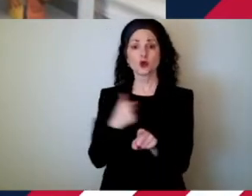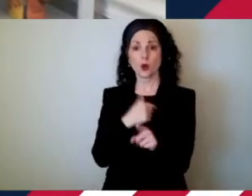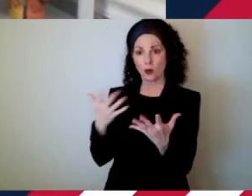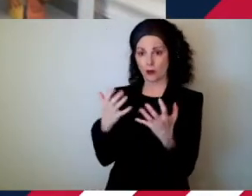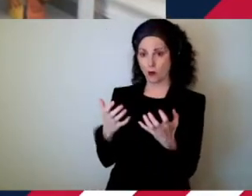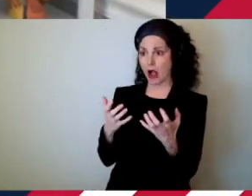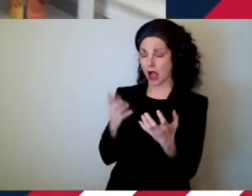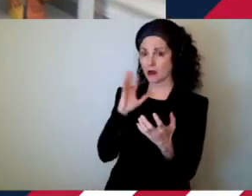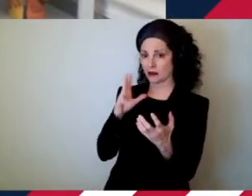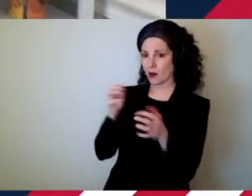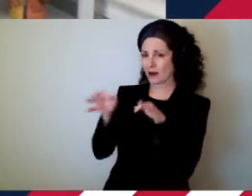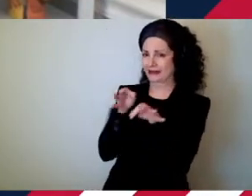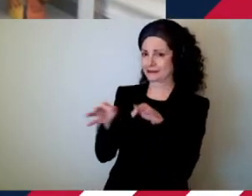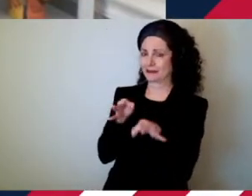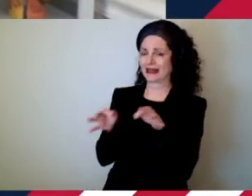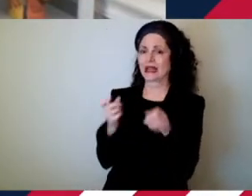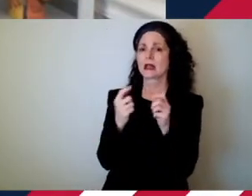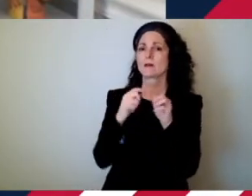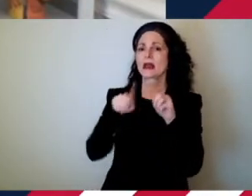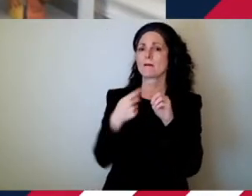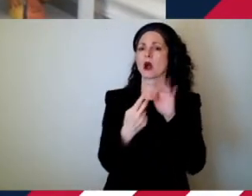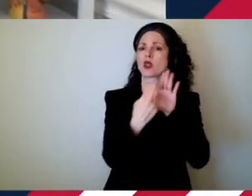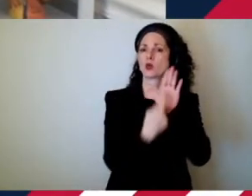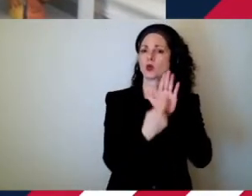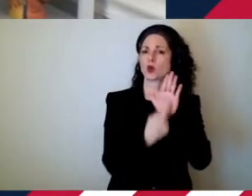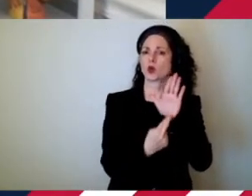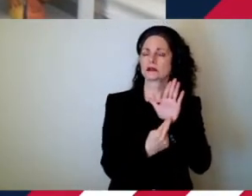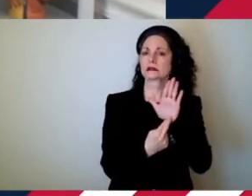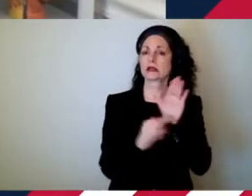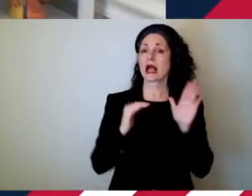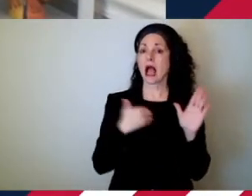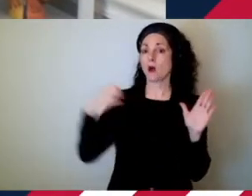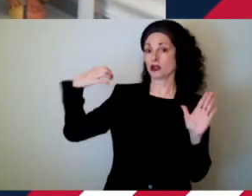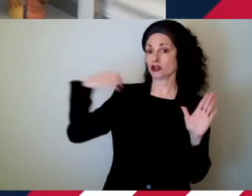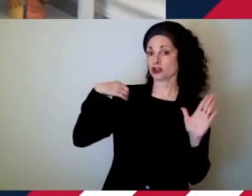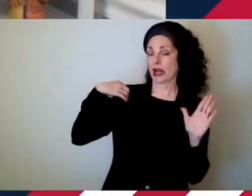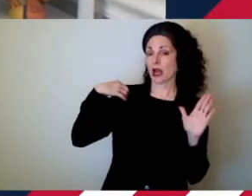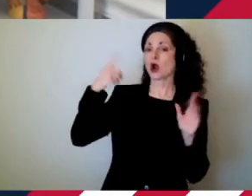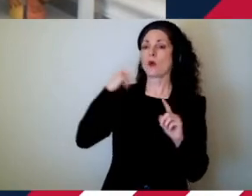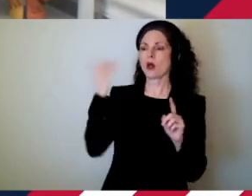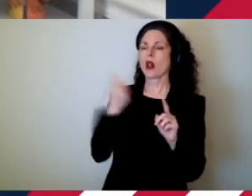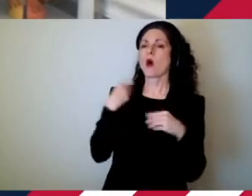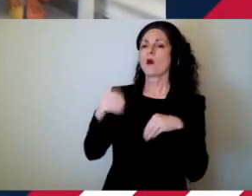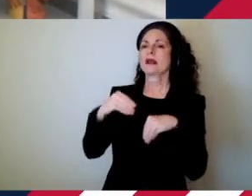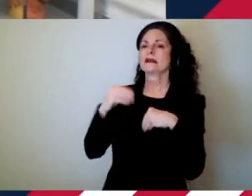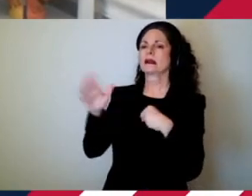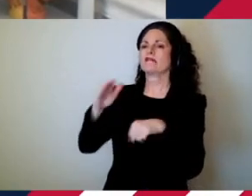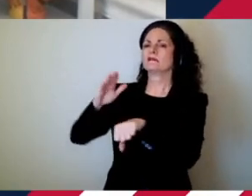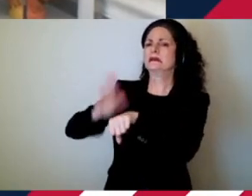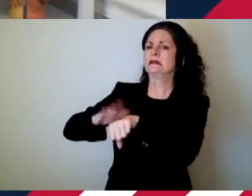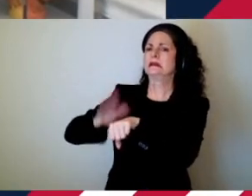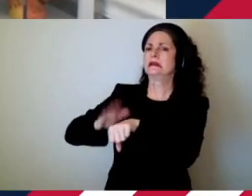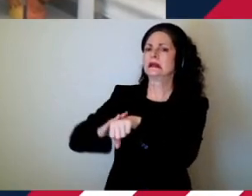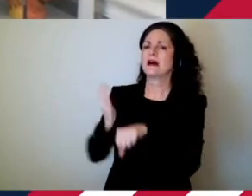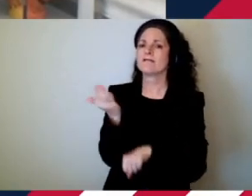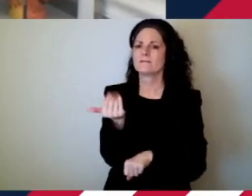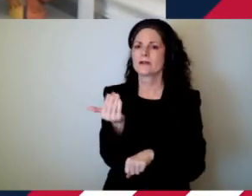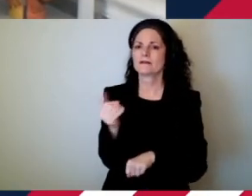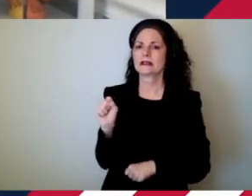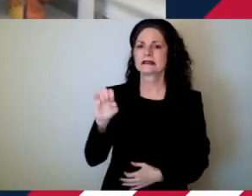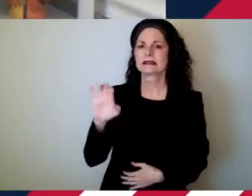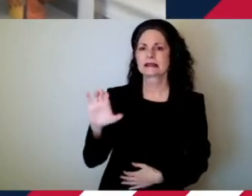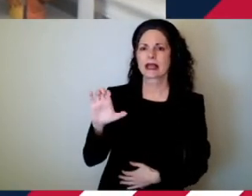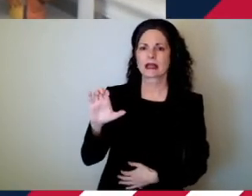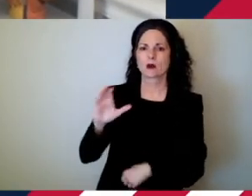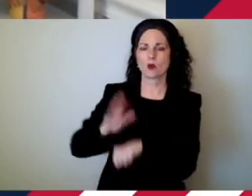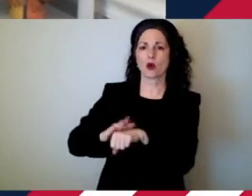chair, like we've been doing, is going to give a 15-second warning before voting closes. However, we've decided to